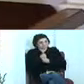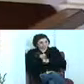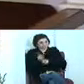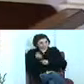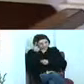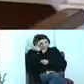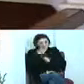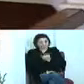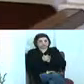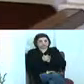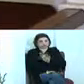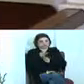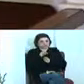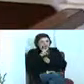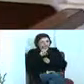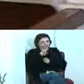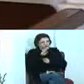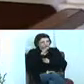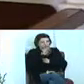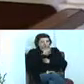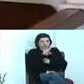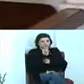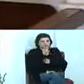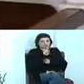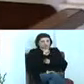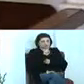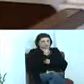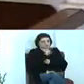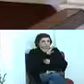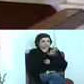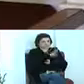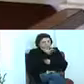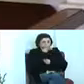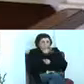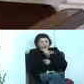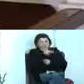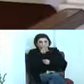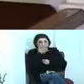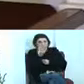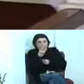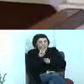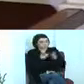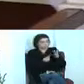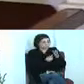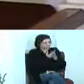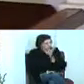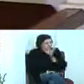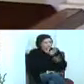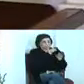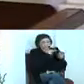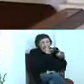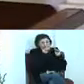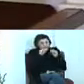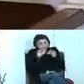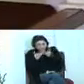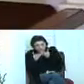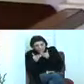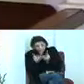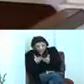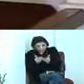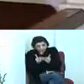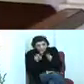4, 7. Growing to or moving towards our potential